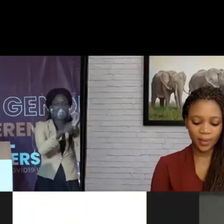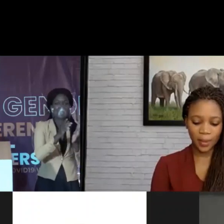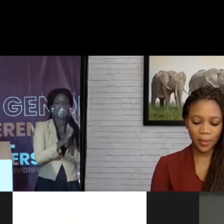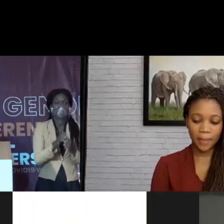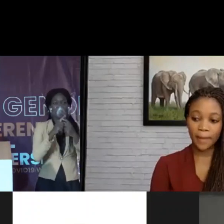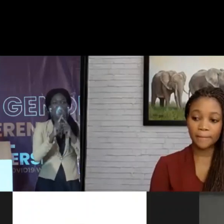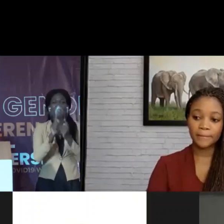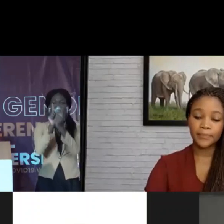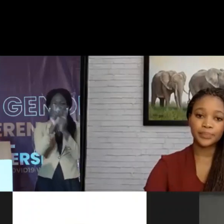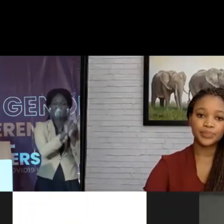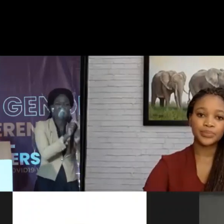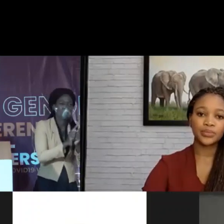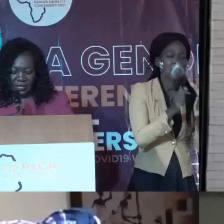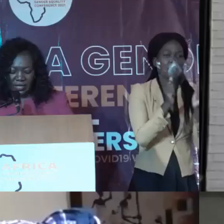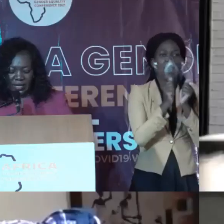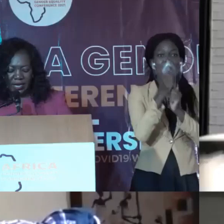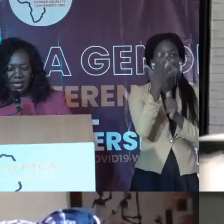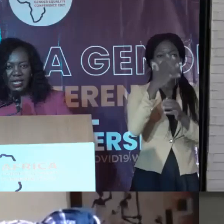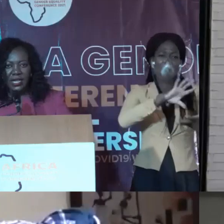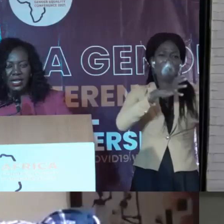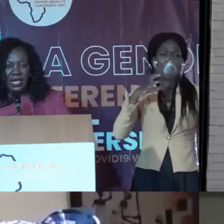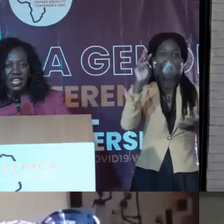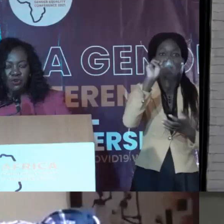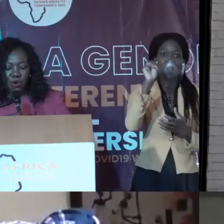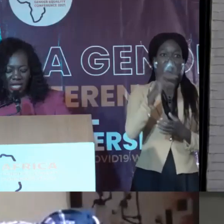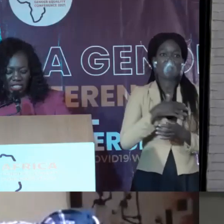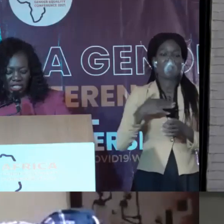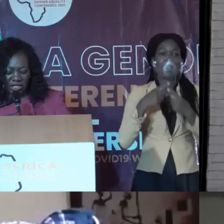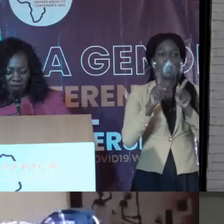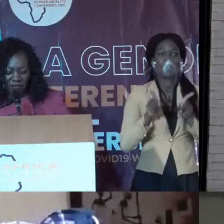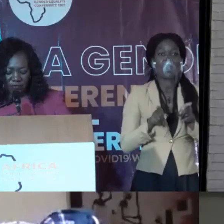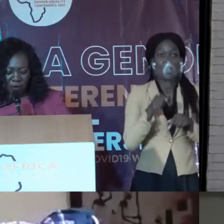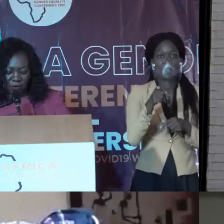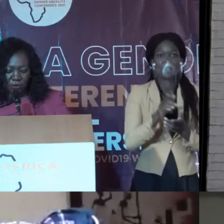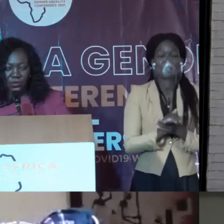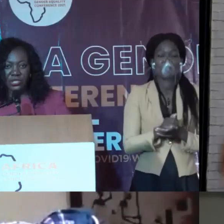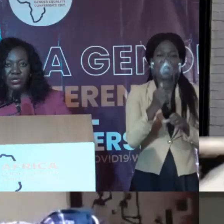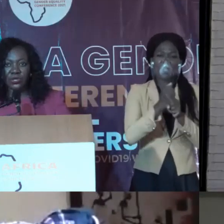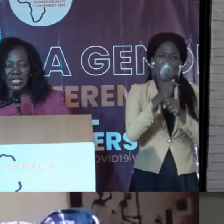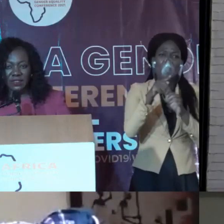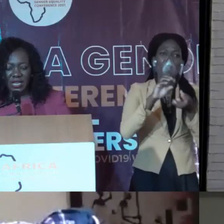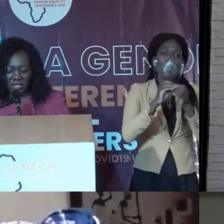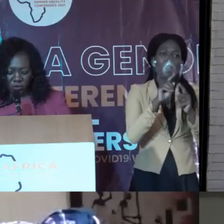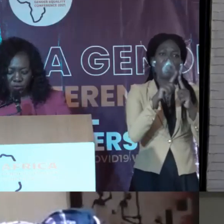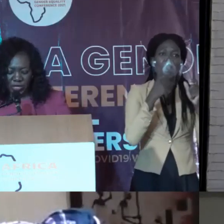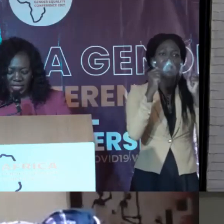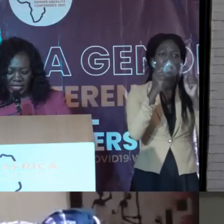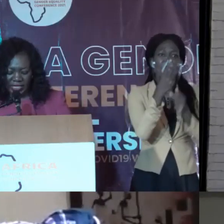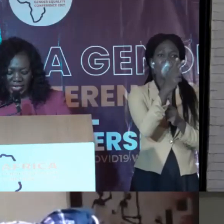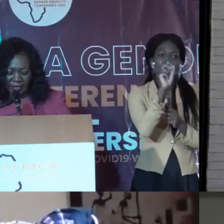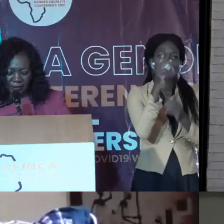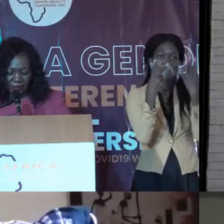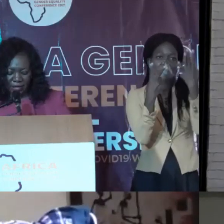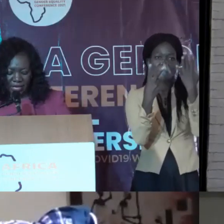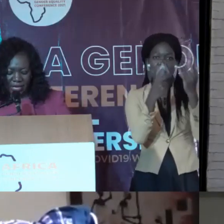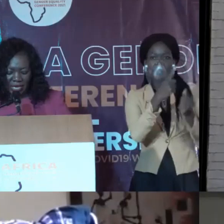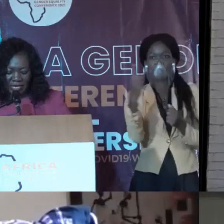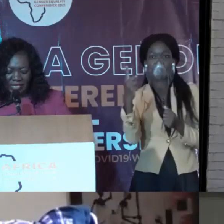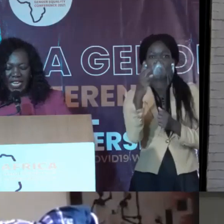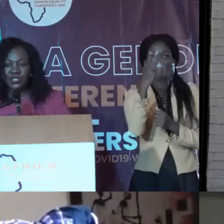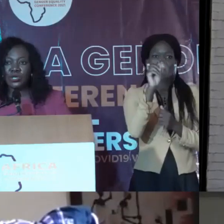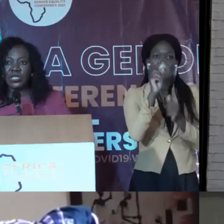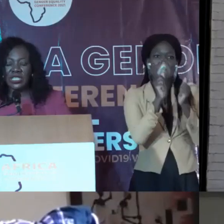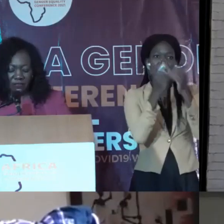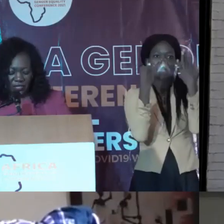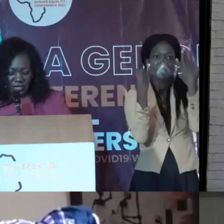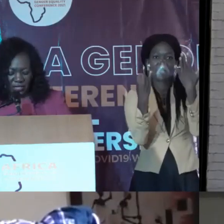25 million women and girls, a role that she served from 2007 to 2016. She